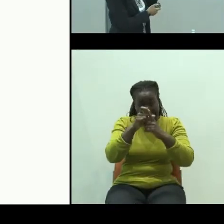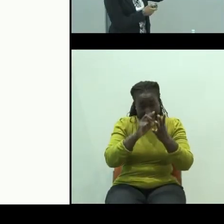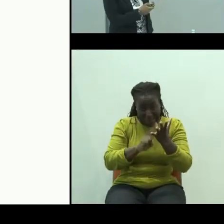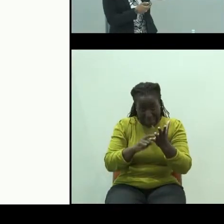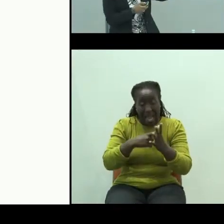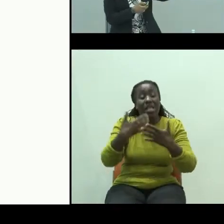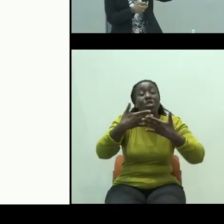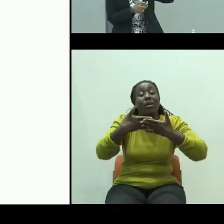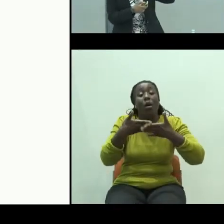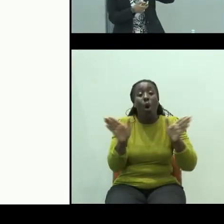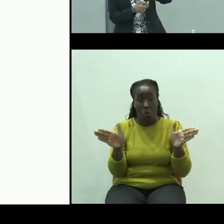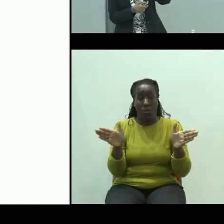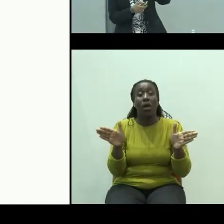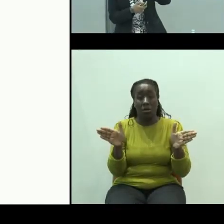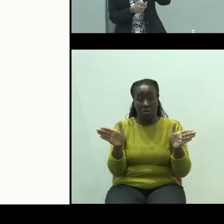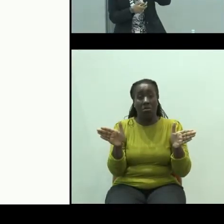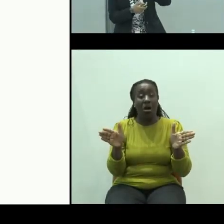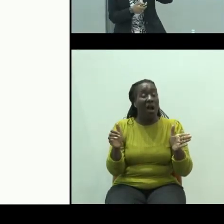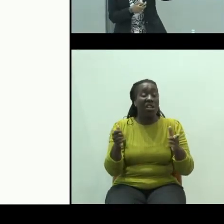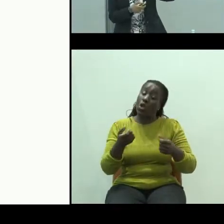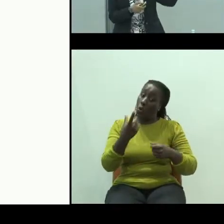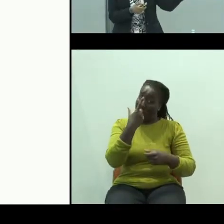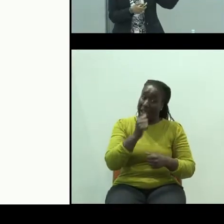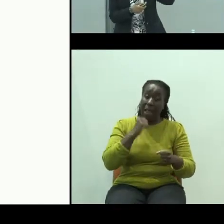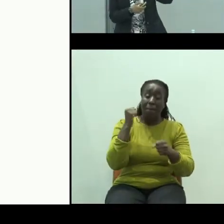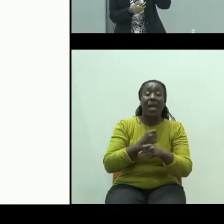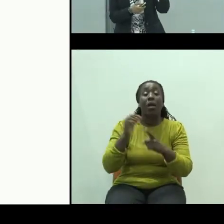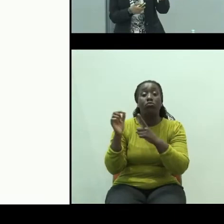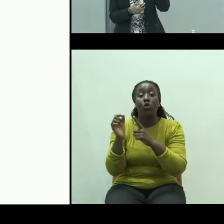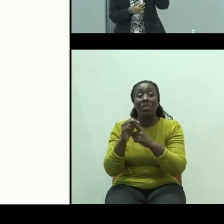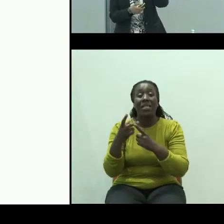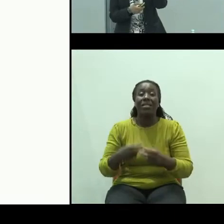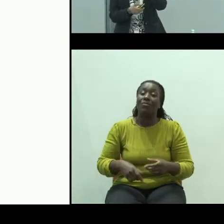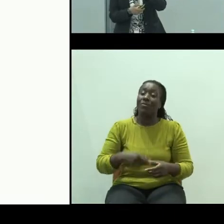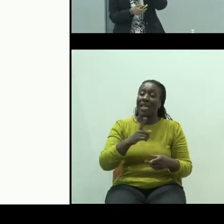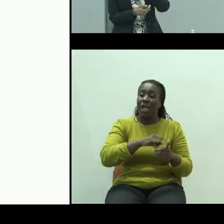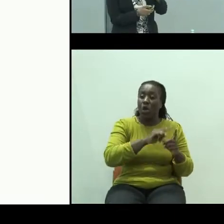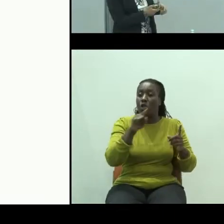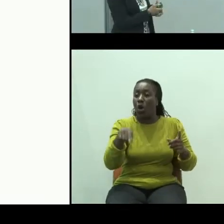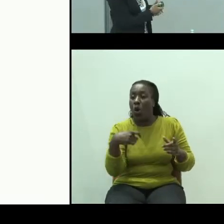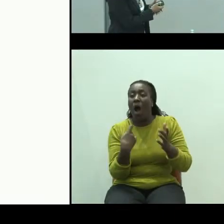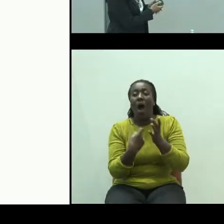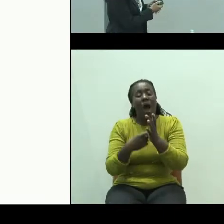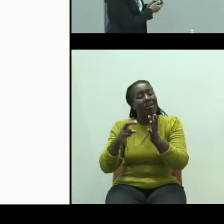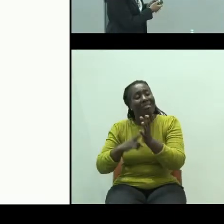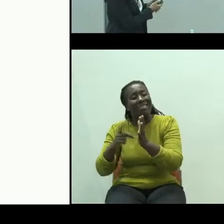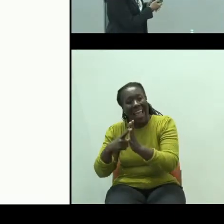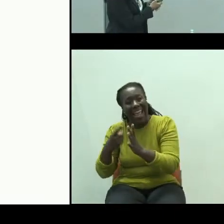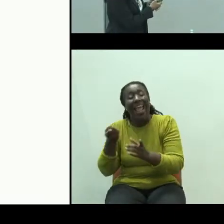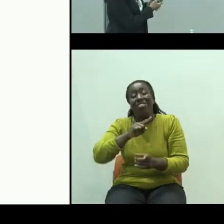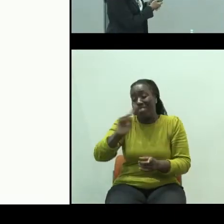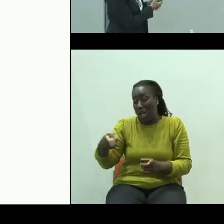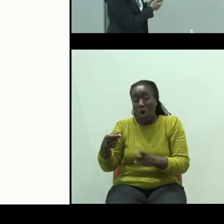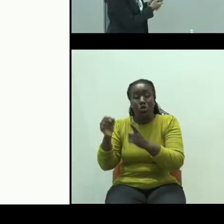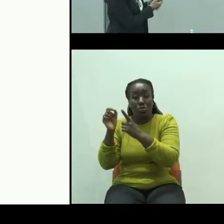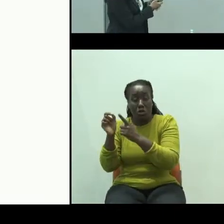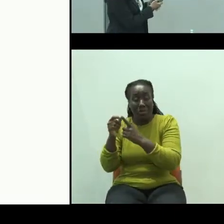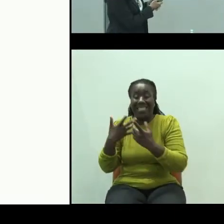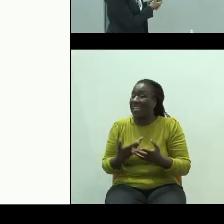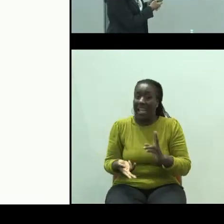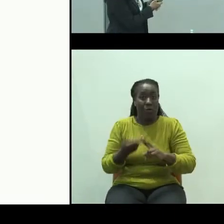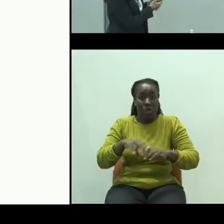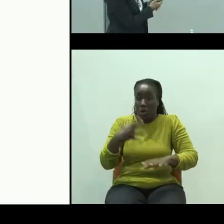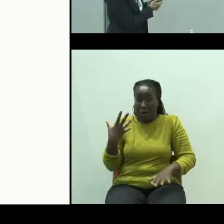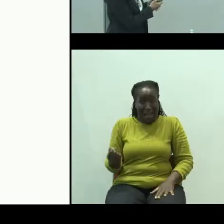be open in order for us to make a protein. So DNA goes to RNA, RNA goes to protein. So if I don't have any of